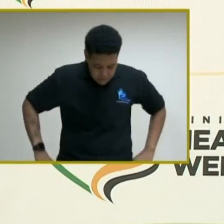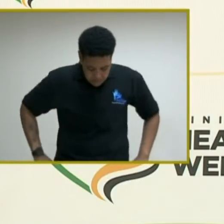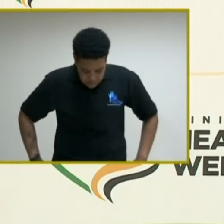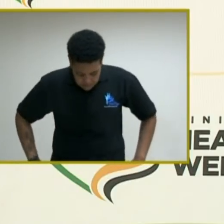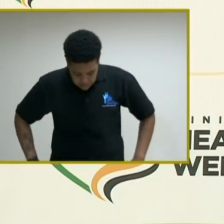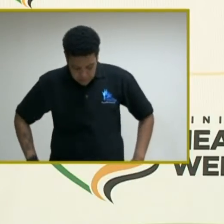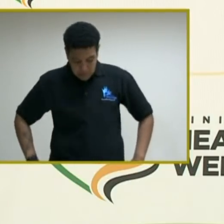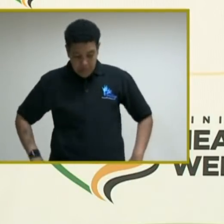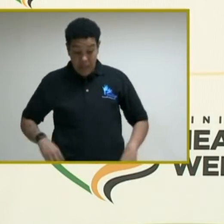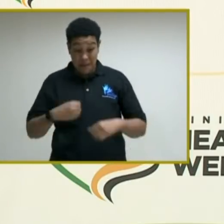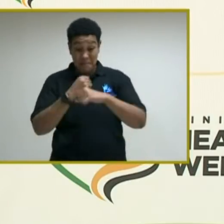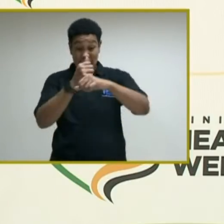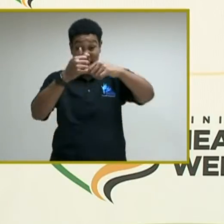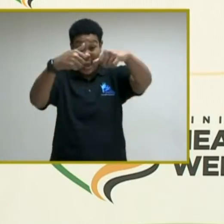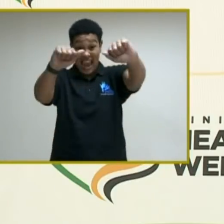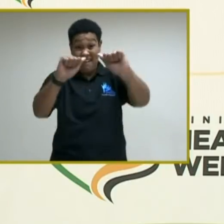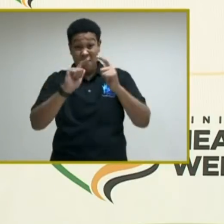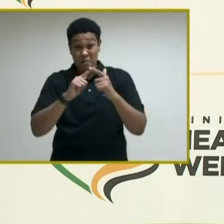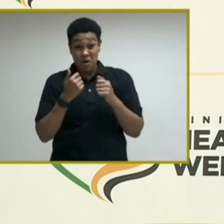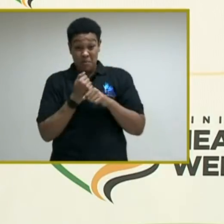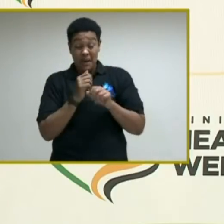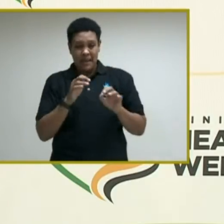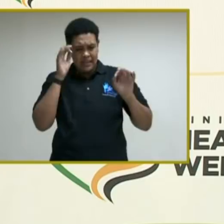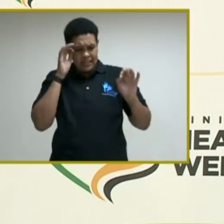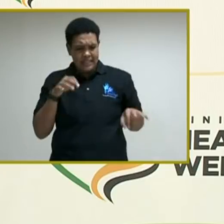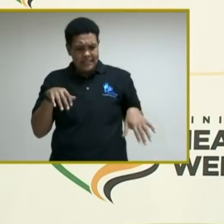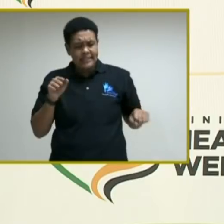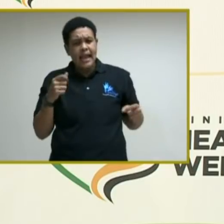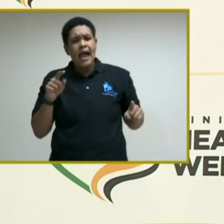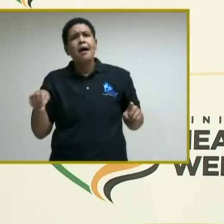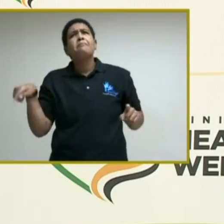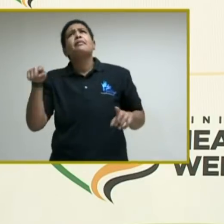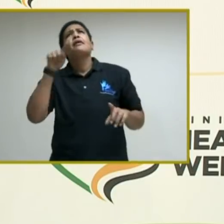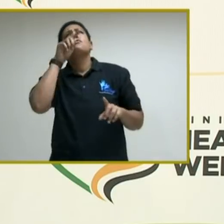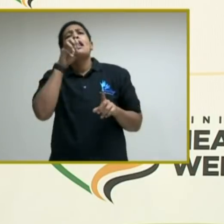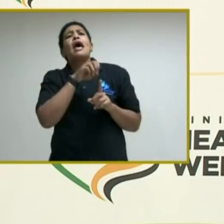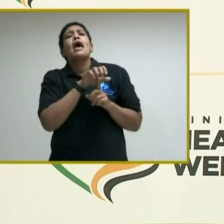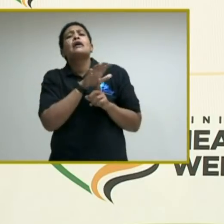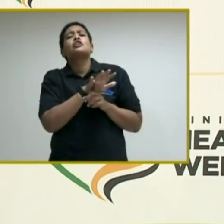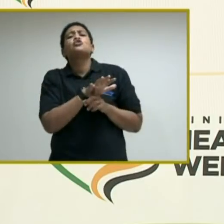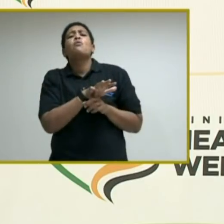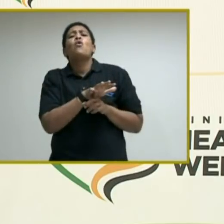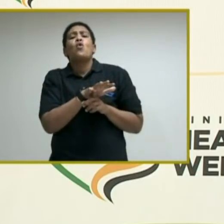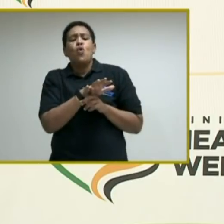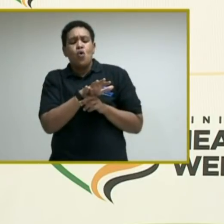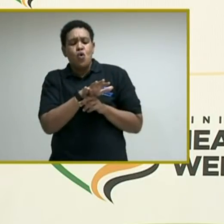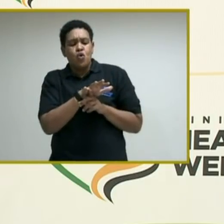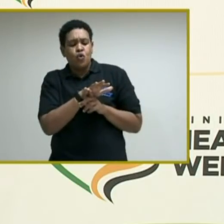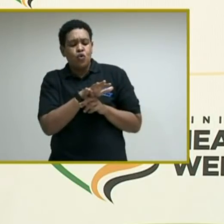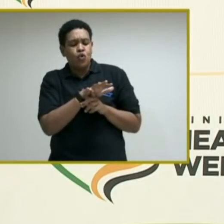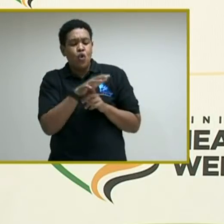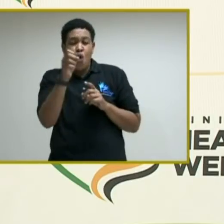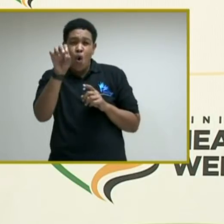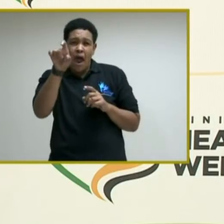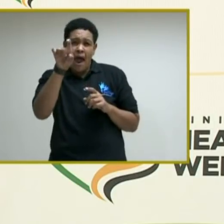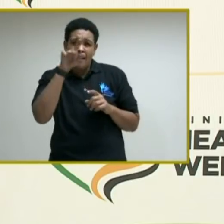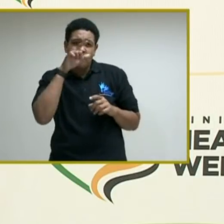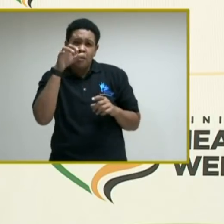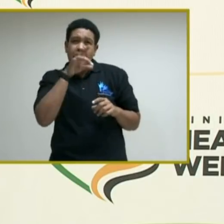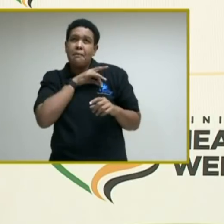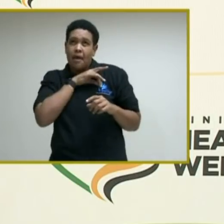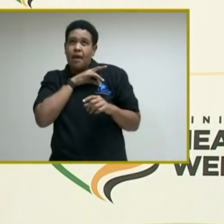decision, and they are, in a sense, exposed or have to bear the